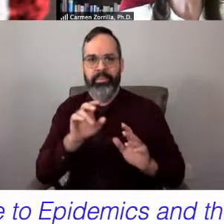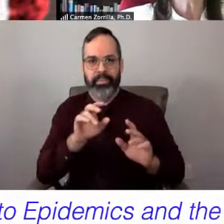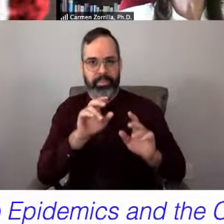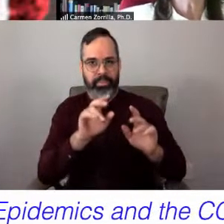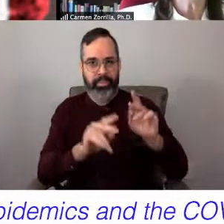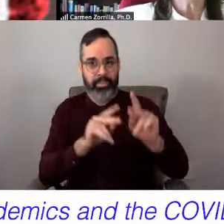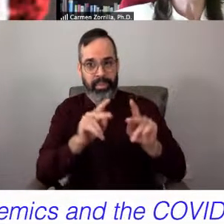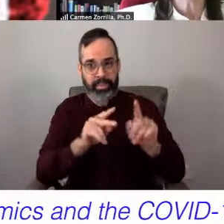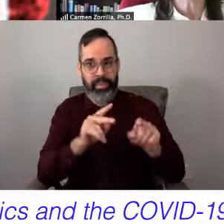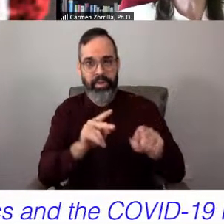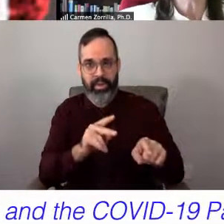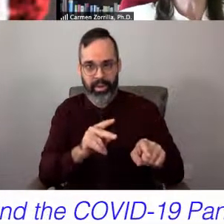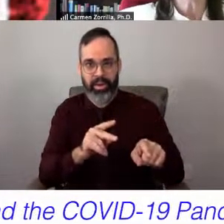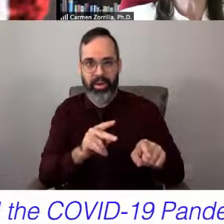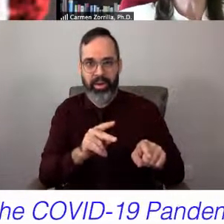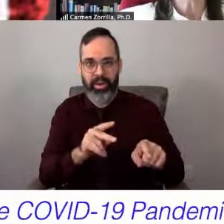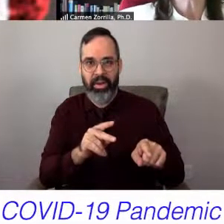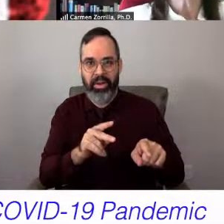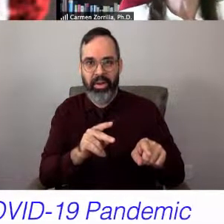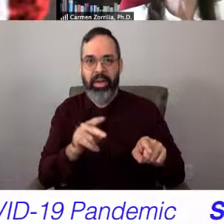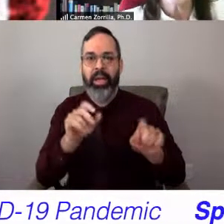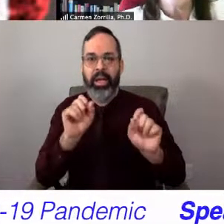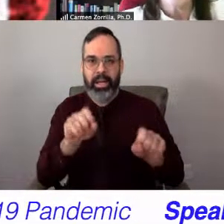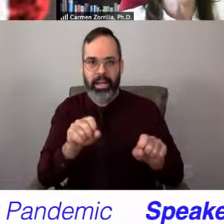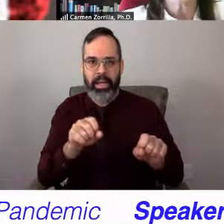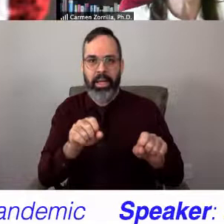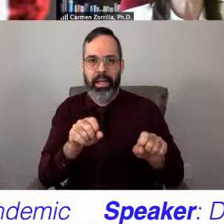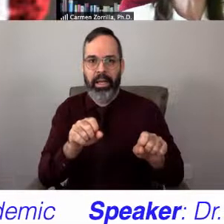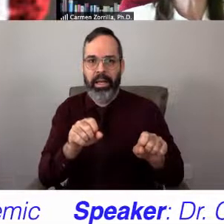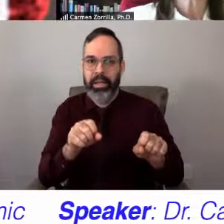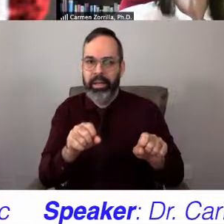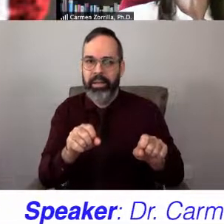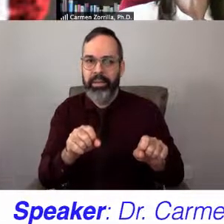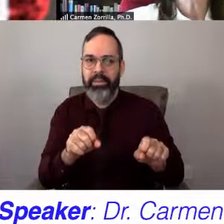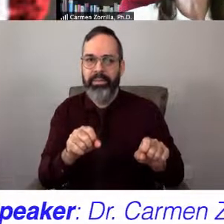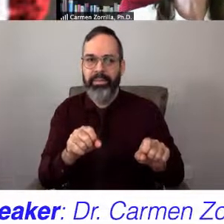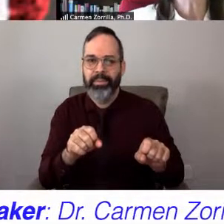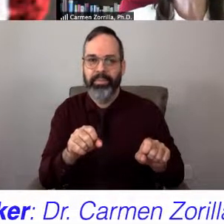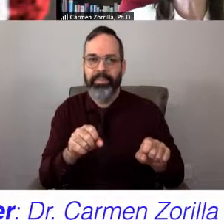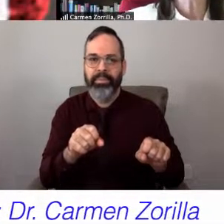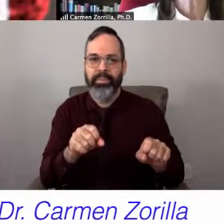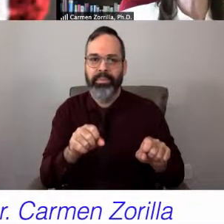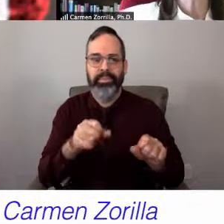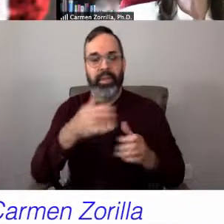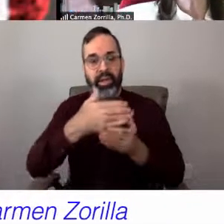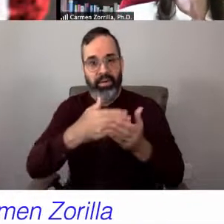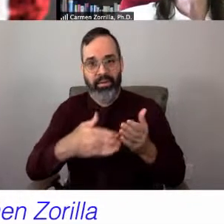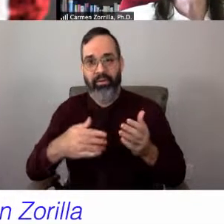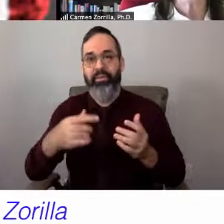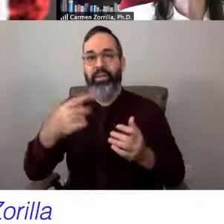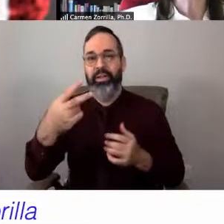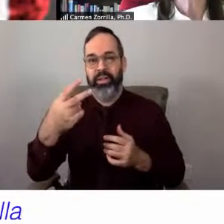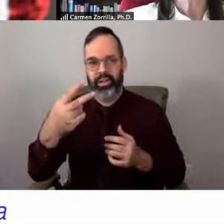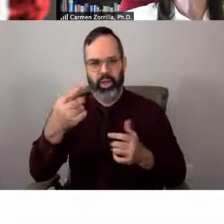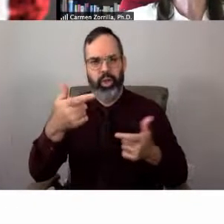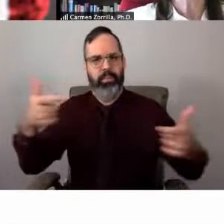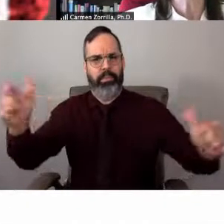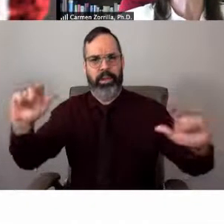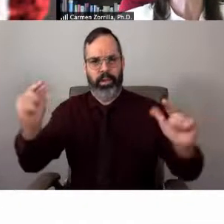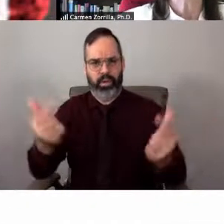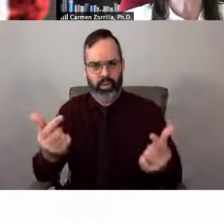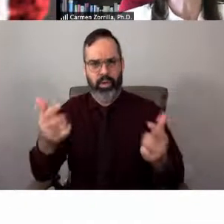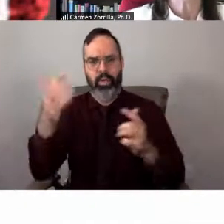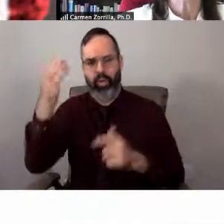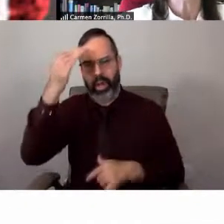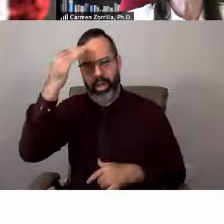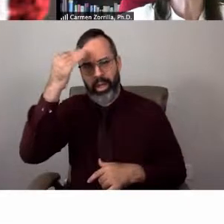and that will acquire levels in blood. Then phase 2 is a little bit larger group where you want to know whether